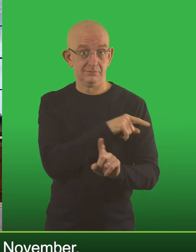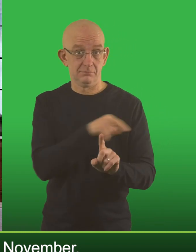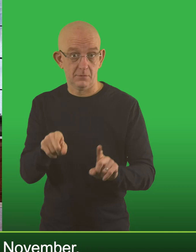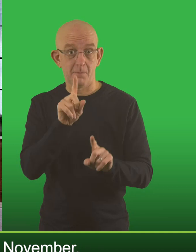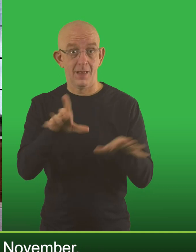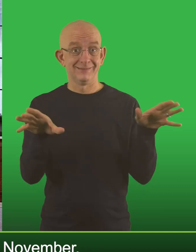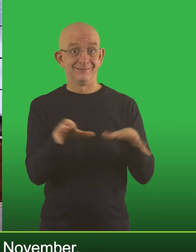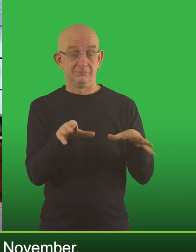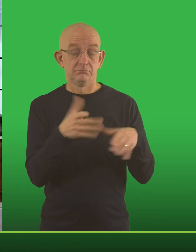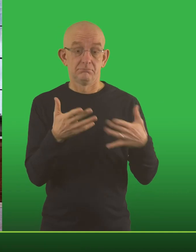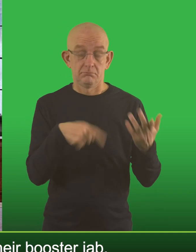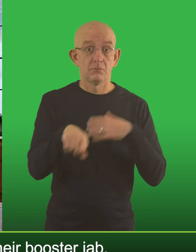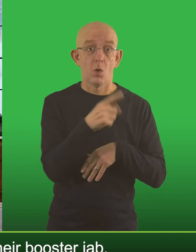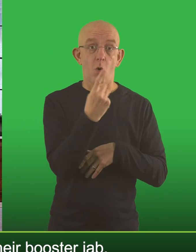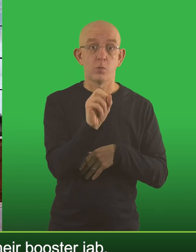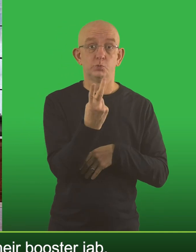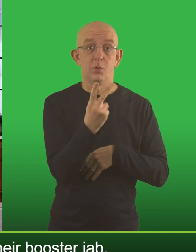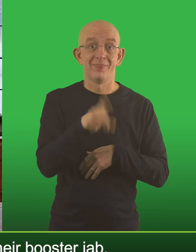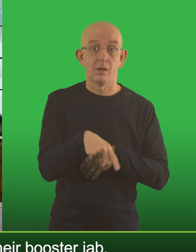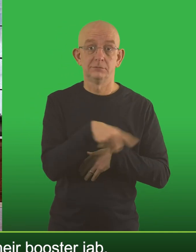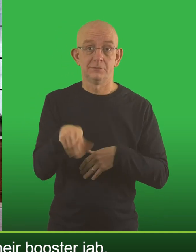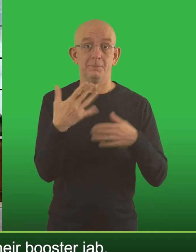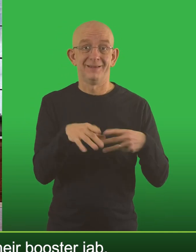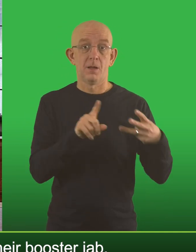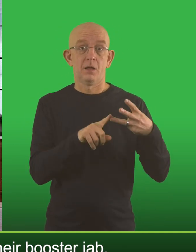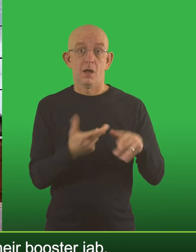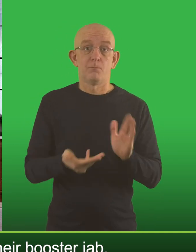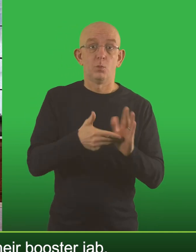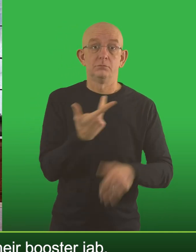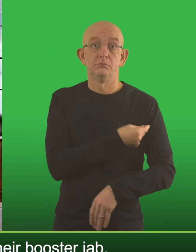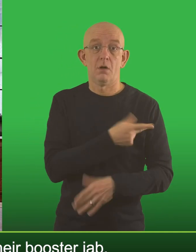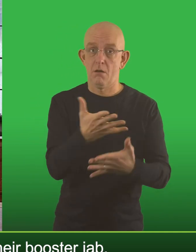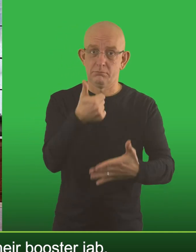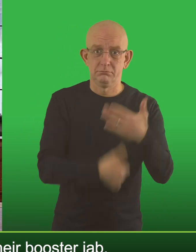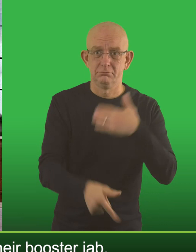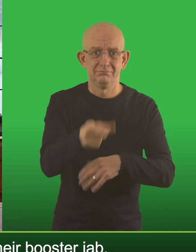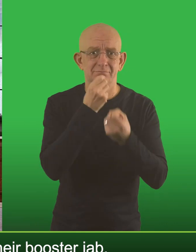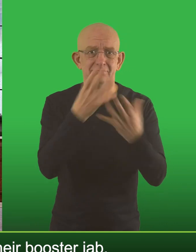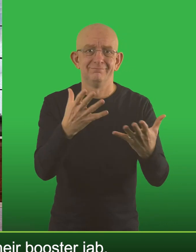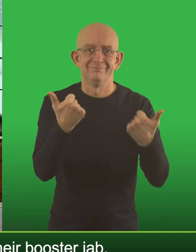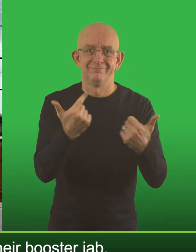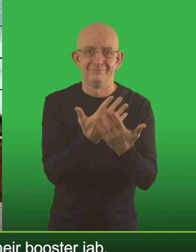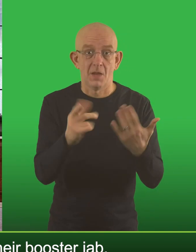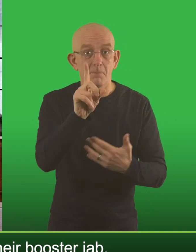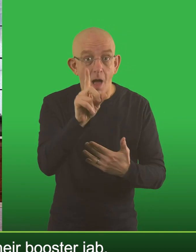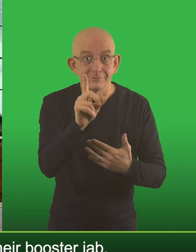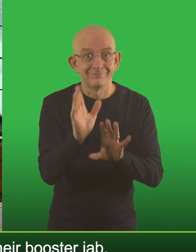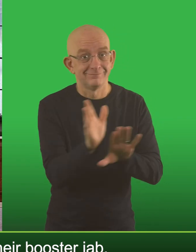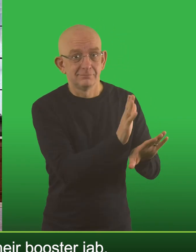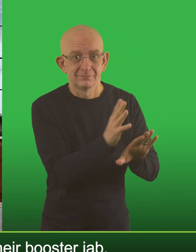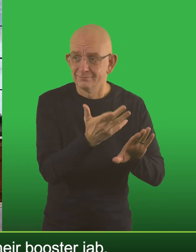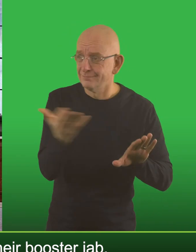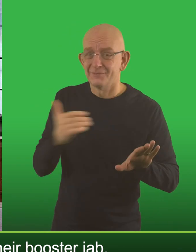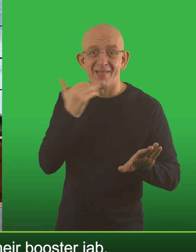doses of the COVID vaccination, and more than 102,000 had received their booster jab, which is a fabulous start, but